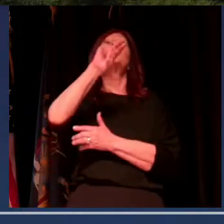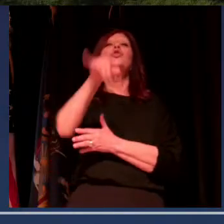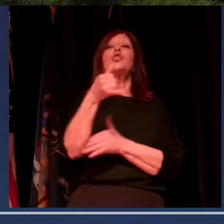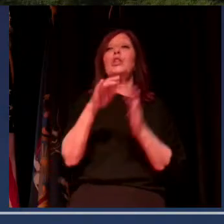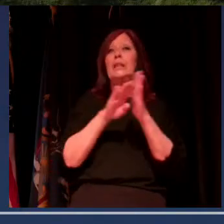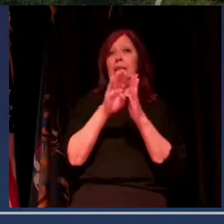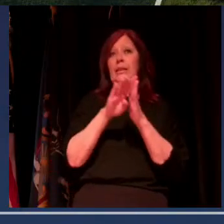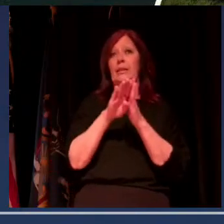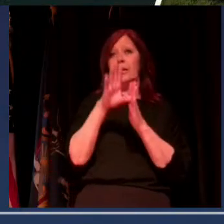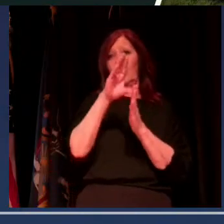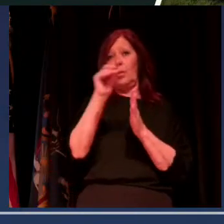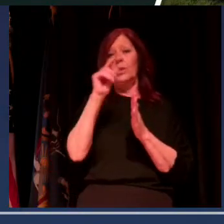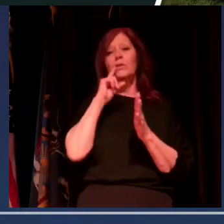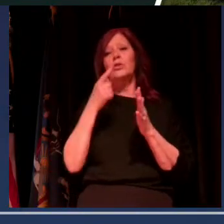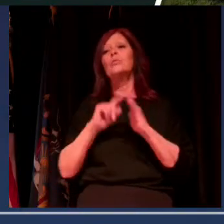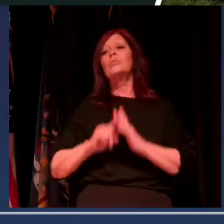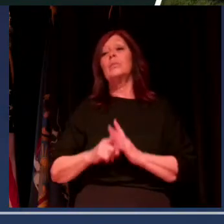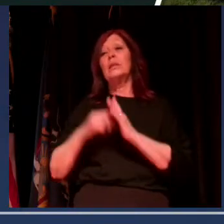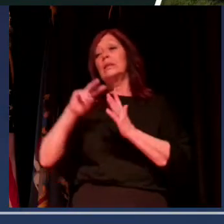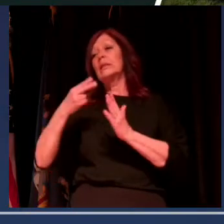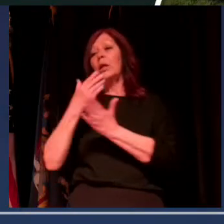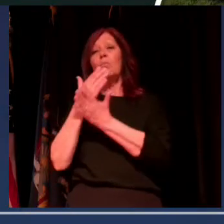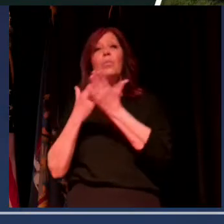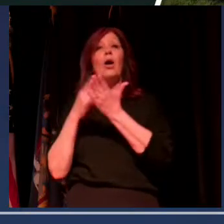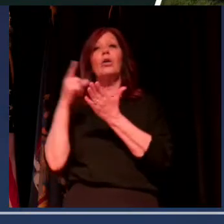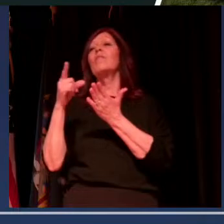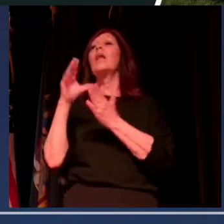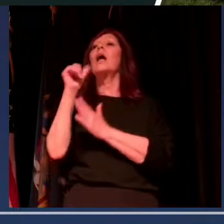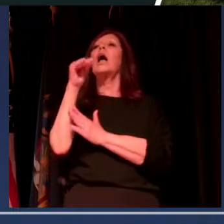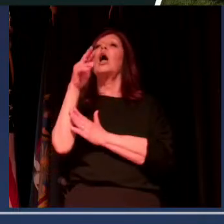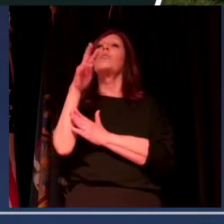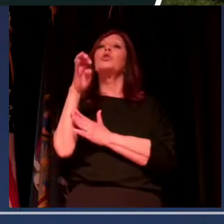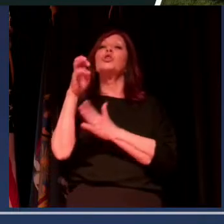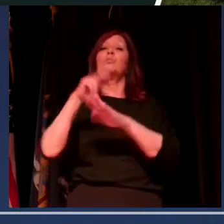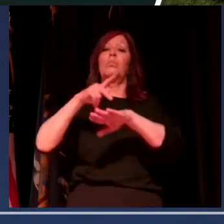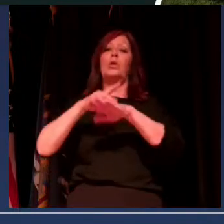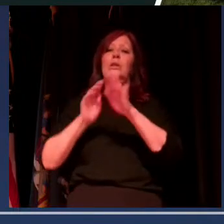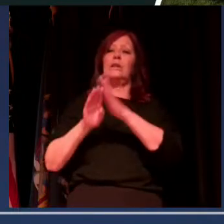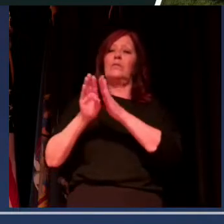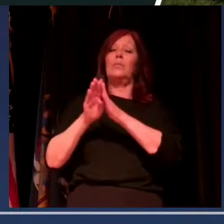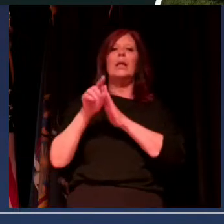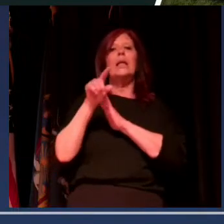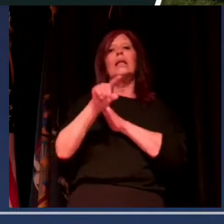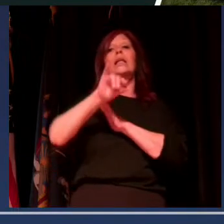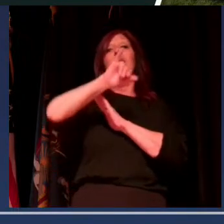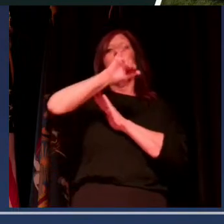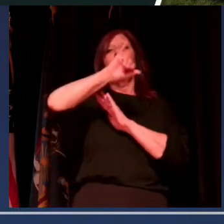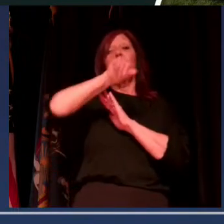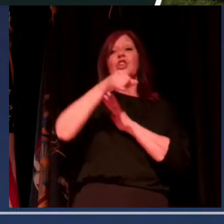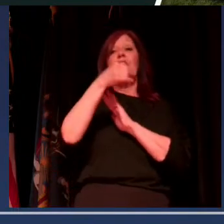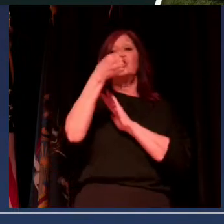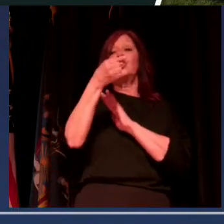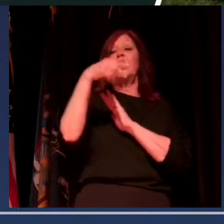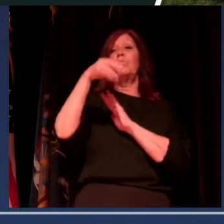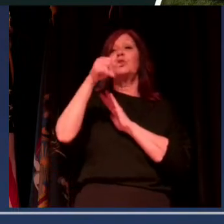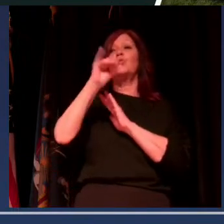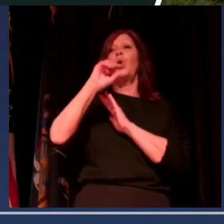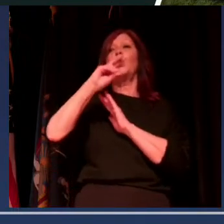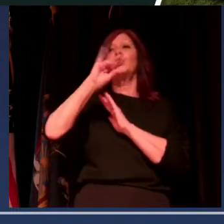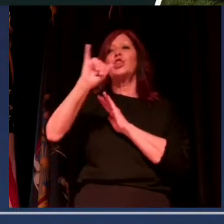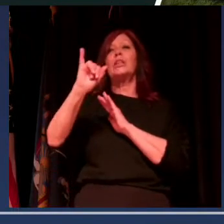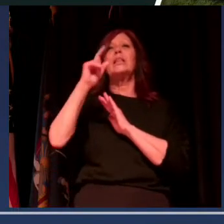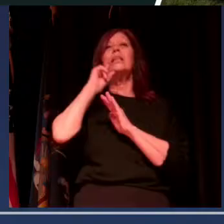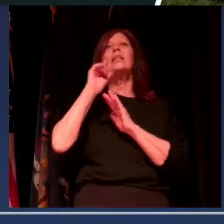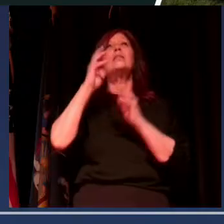to begin the second phase of the Renaissance Commerce Parks development. This developer, J.G. Petrucci, has reimagined a former